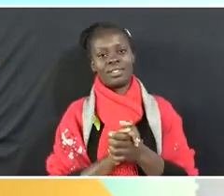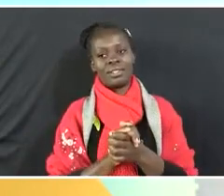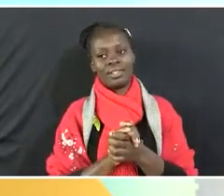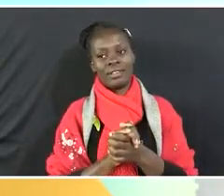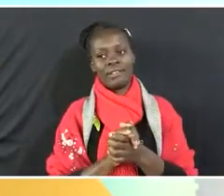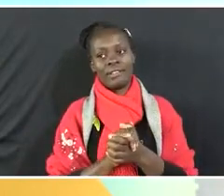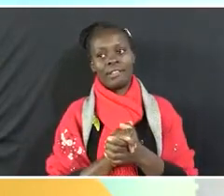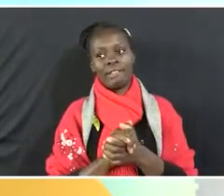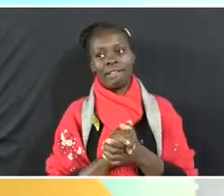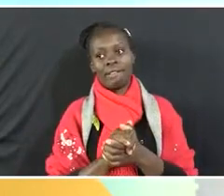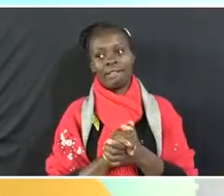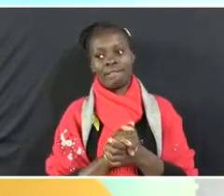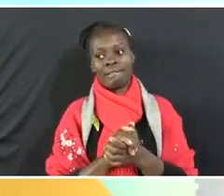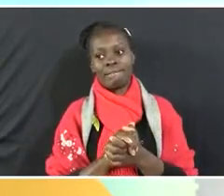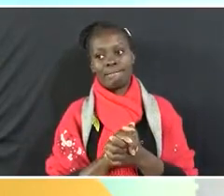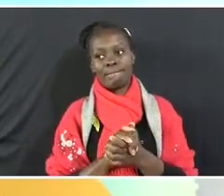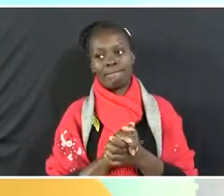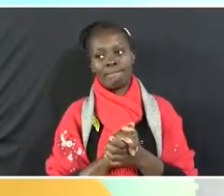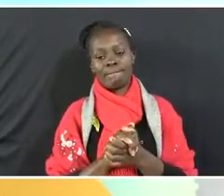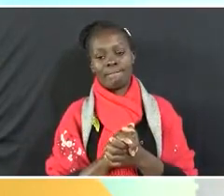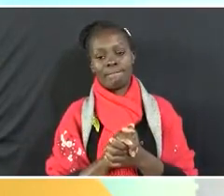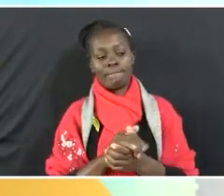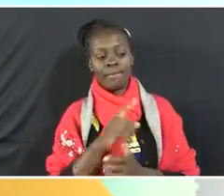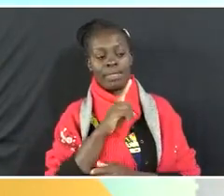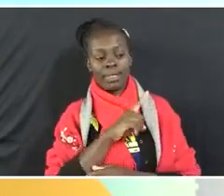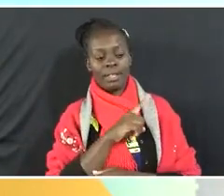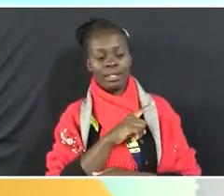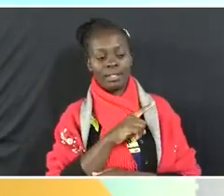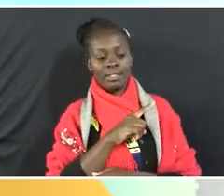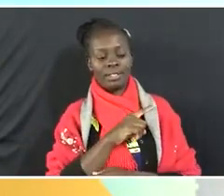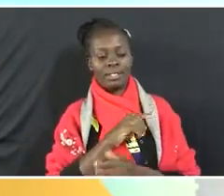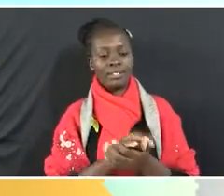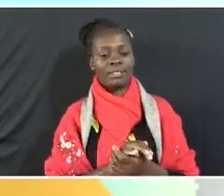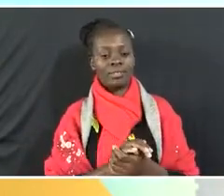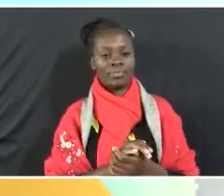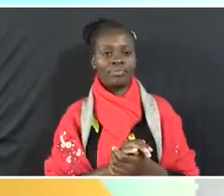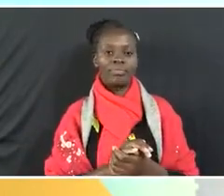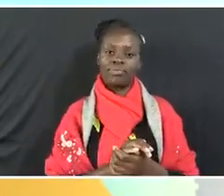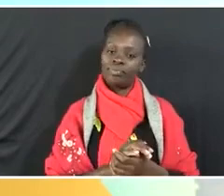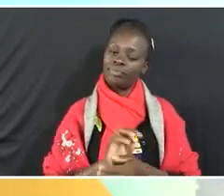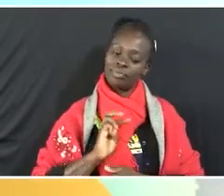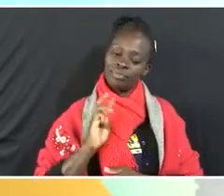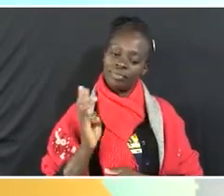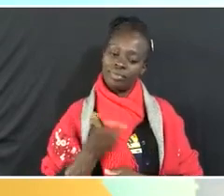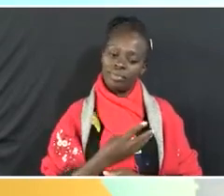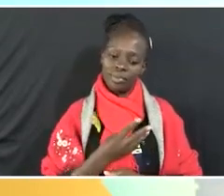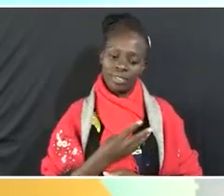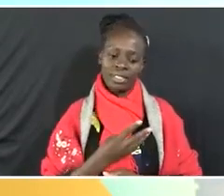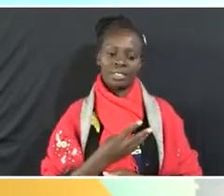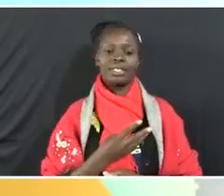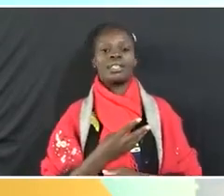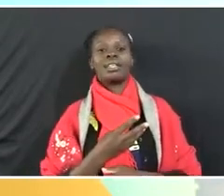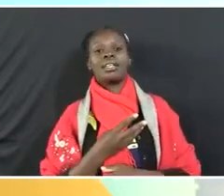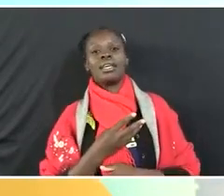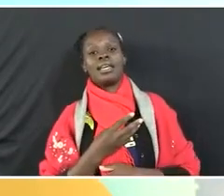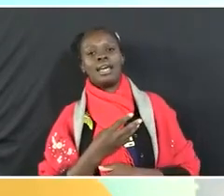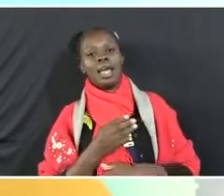But listen to this. And that's why we are going to look for a way of getting the young men who have